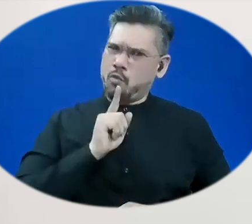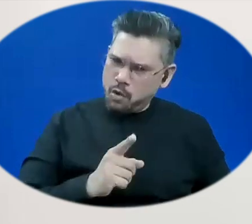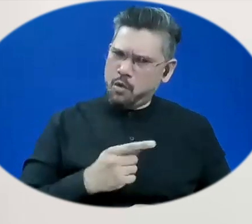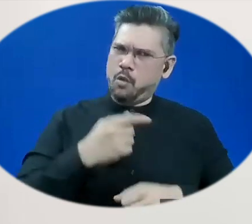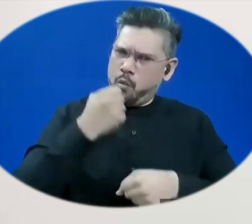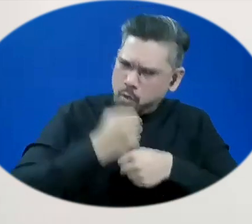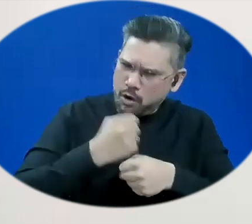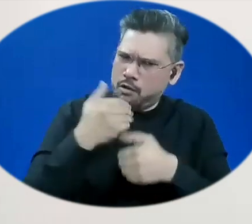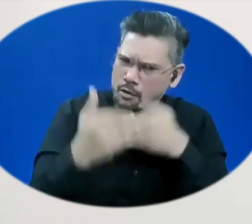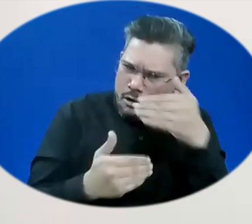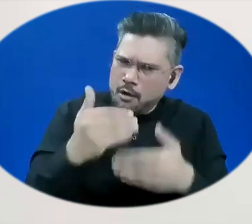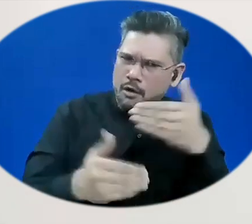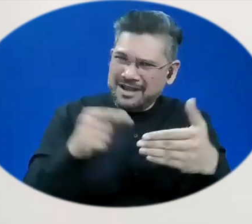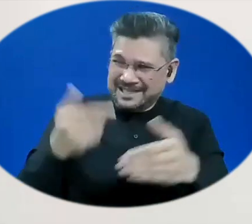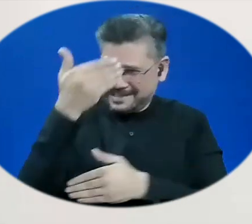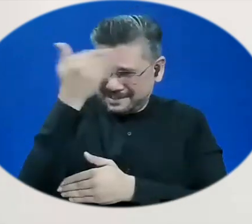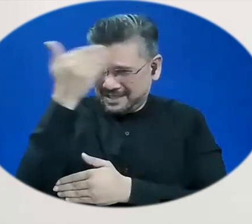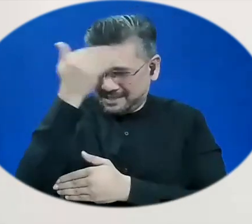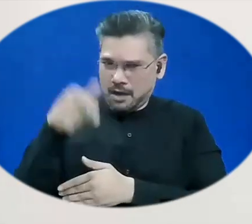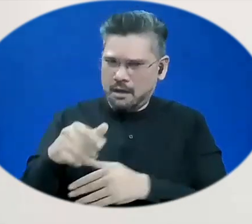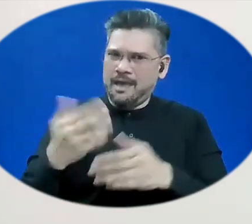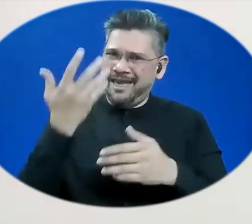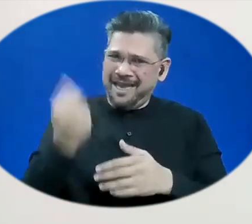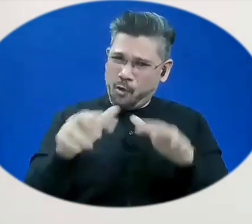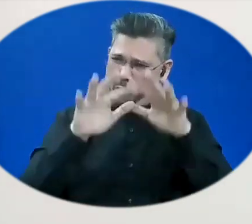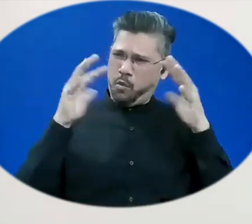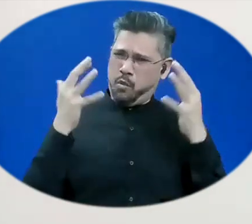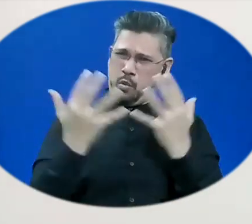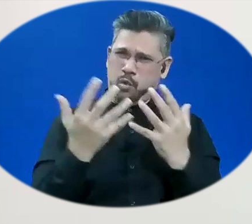and disability crisis. As family care